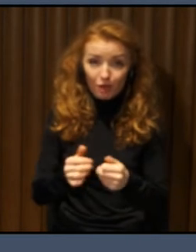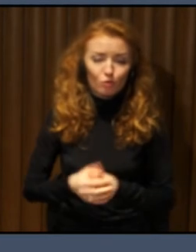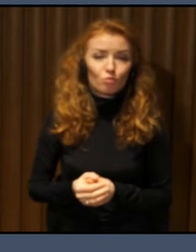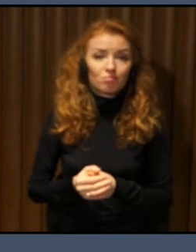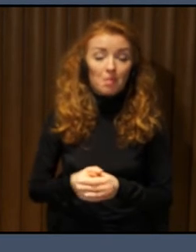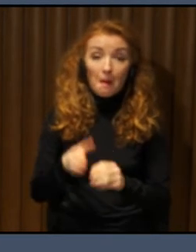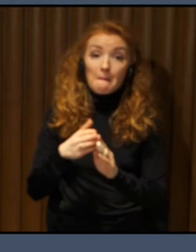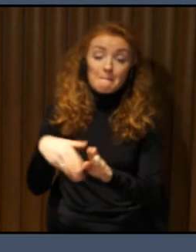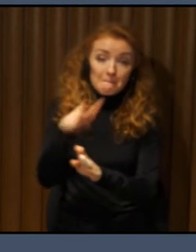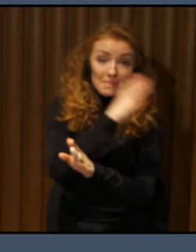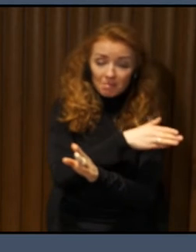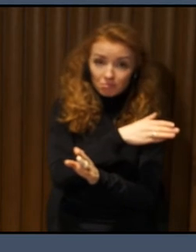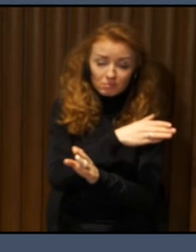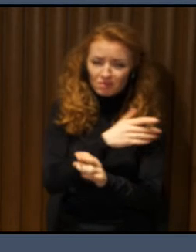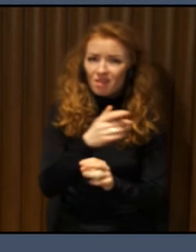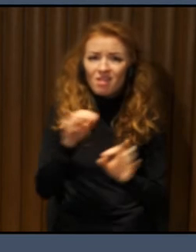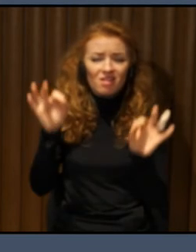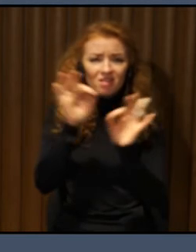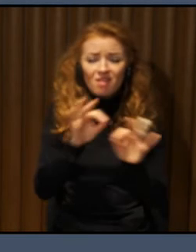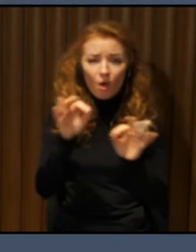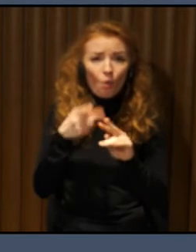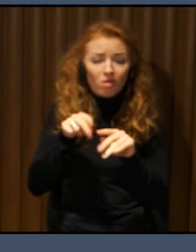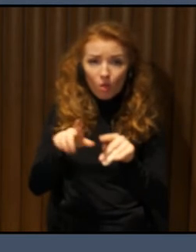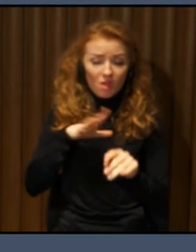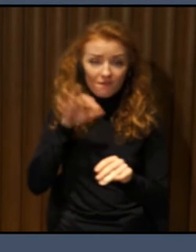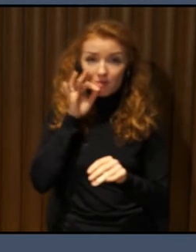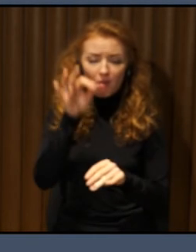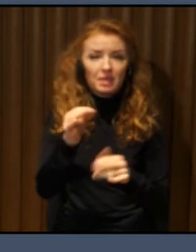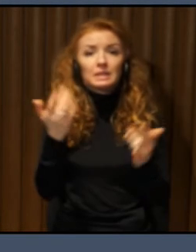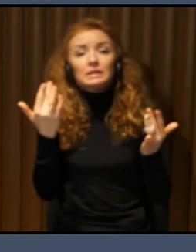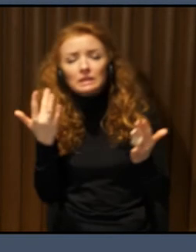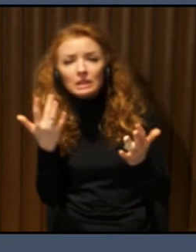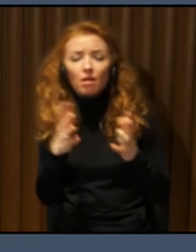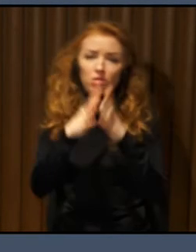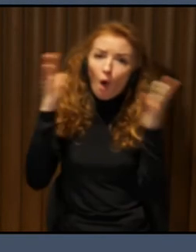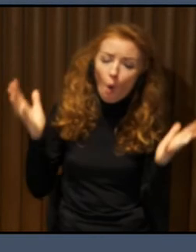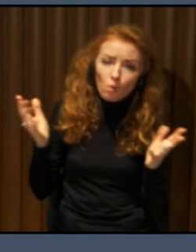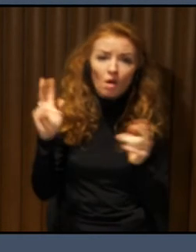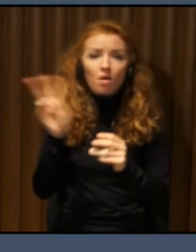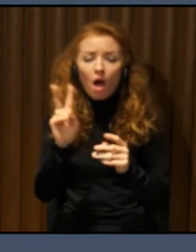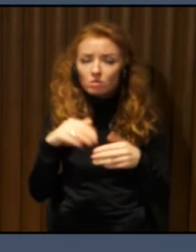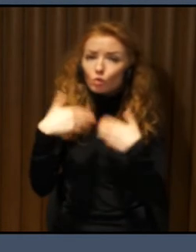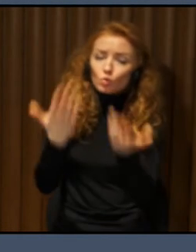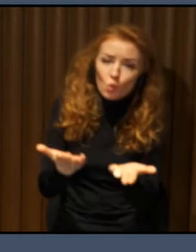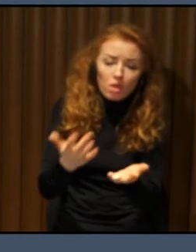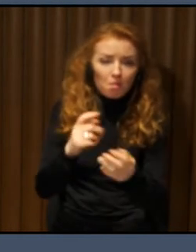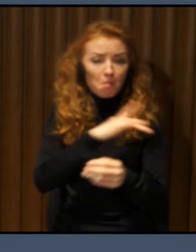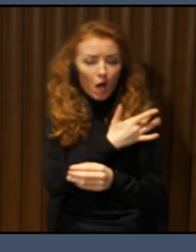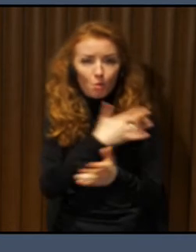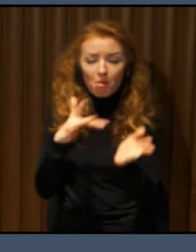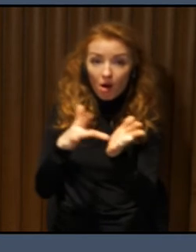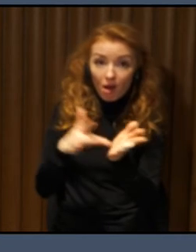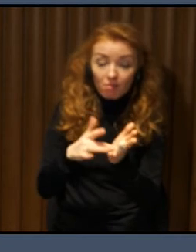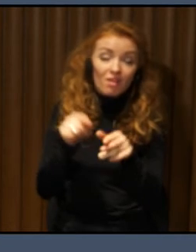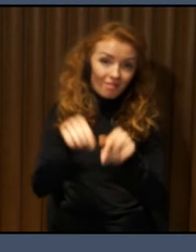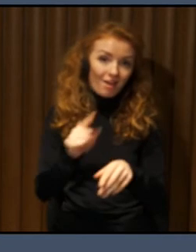providing, and how they were providing it. So this is kind of one of our areas of technology right now, but I'd say the most successful, and the way we've